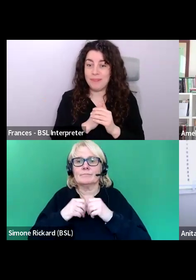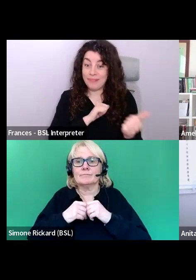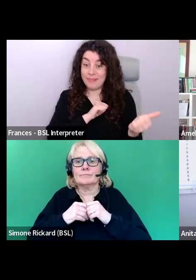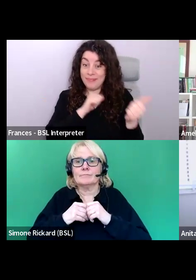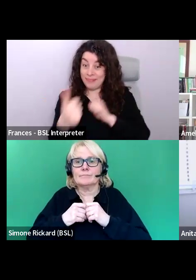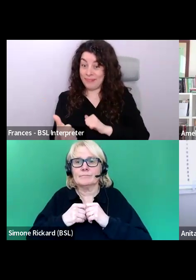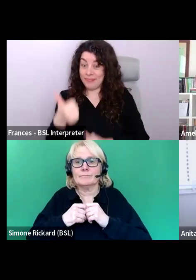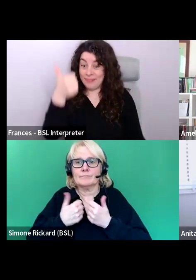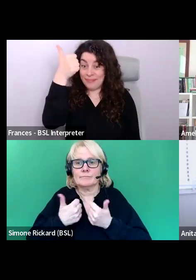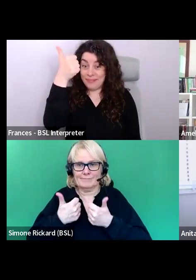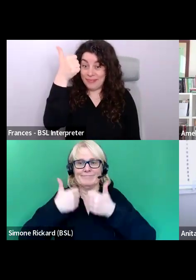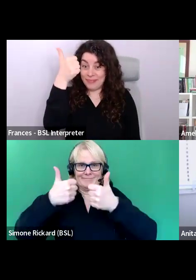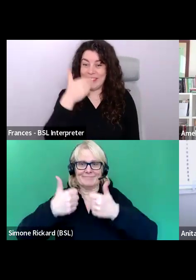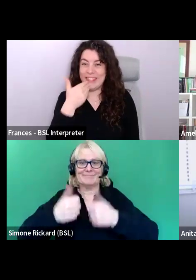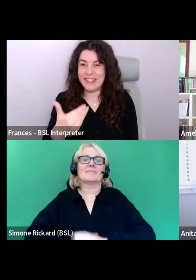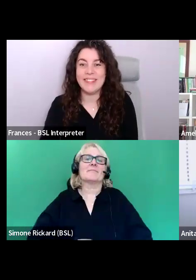Thank you, Harrison.